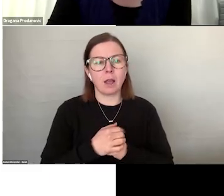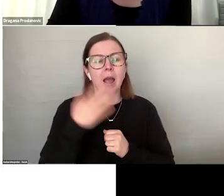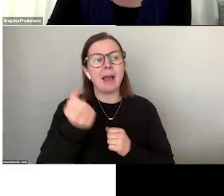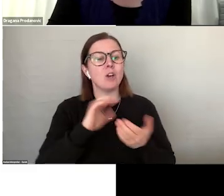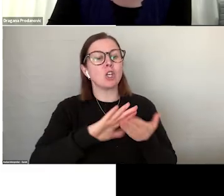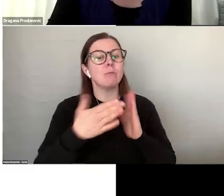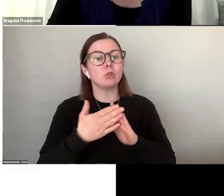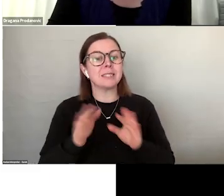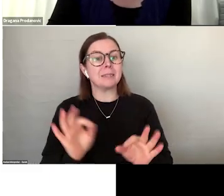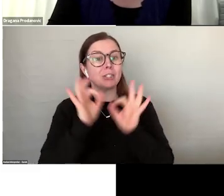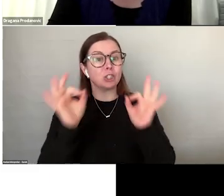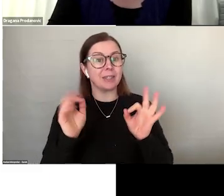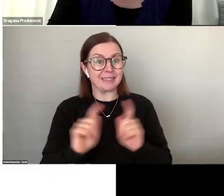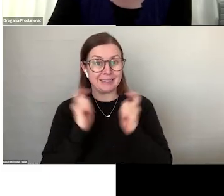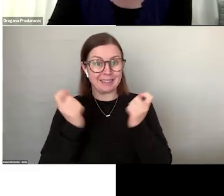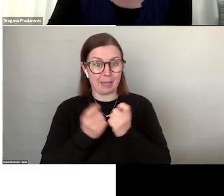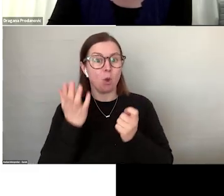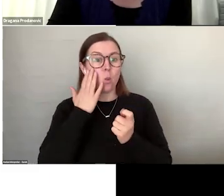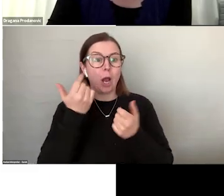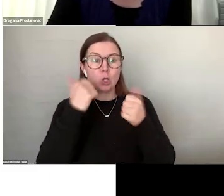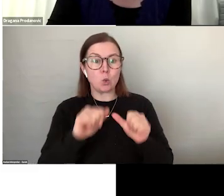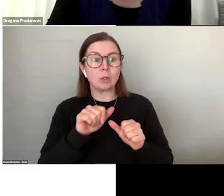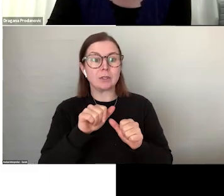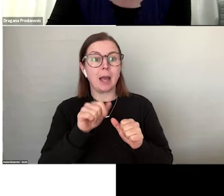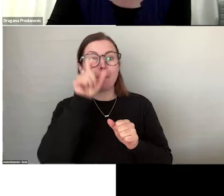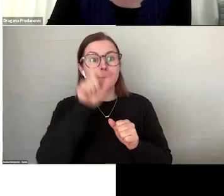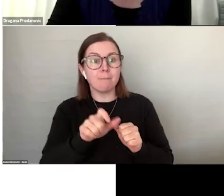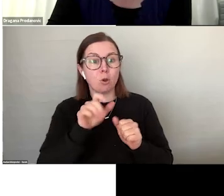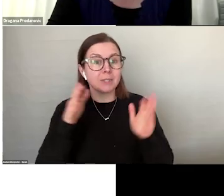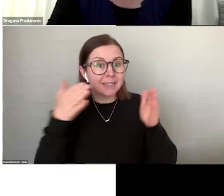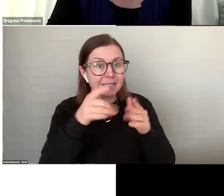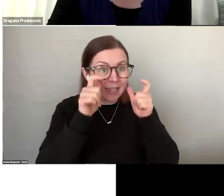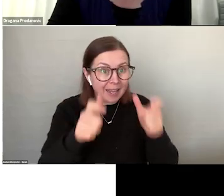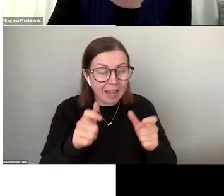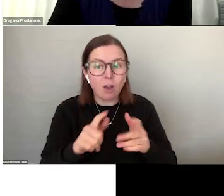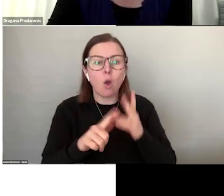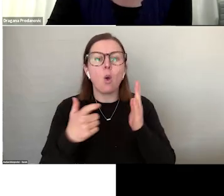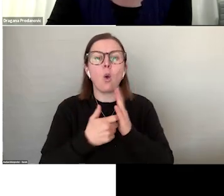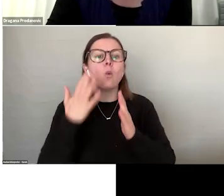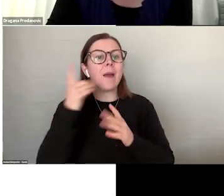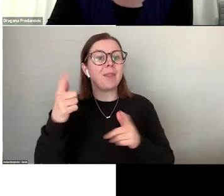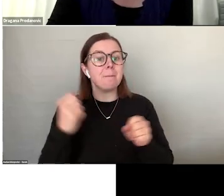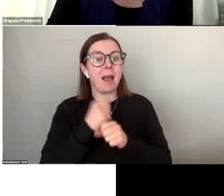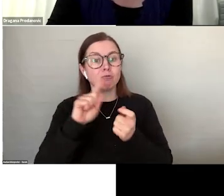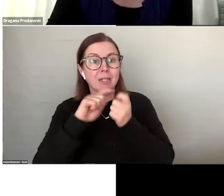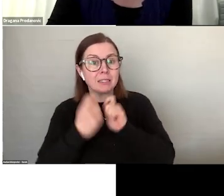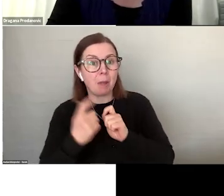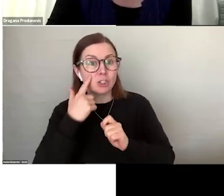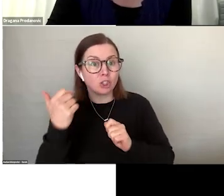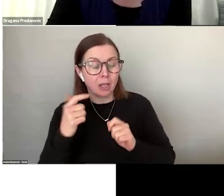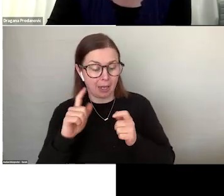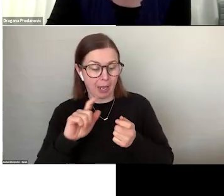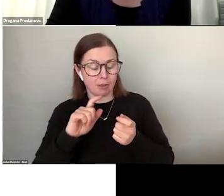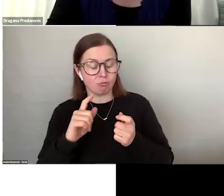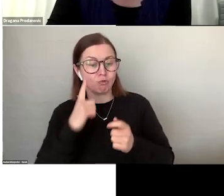specialist team when they used person-centered care and when they applied reasonable adjustments, that what they found